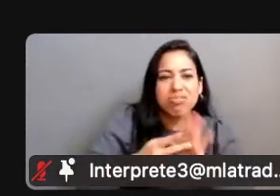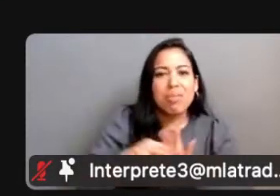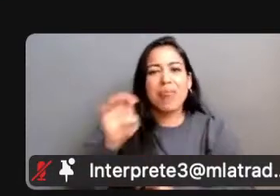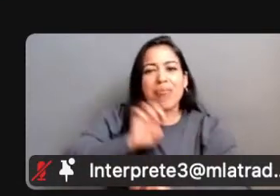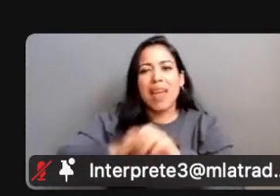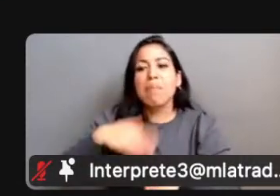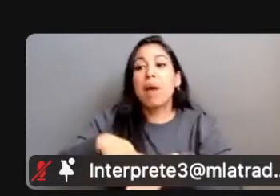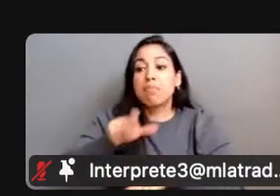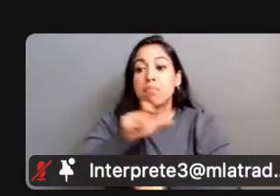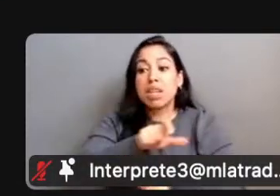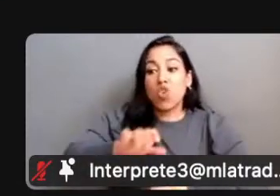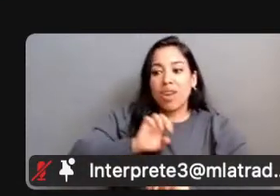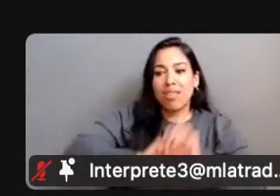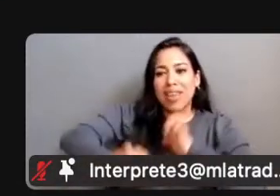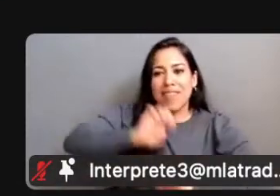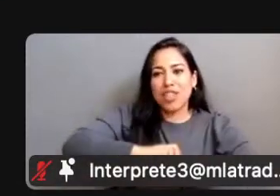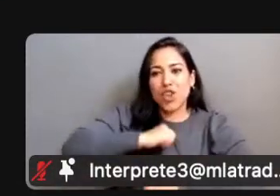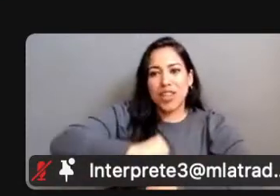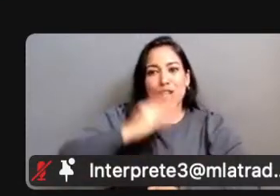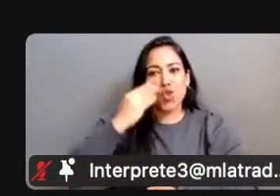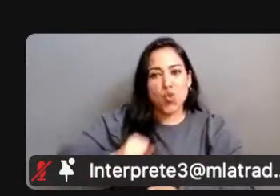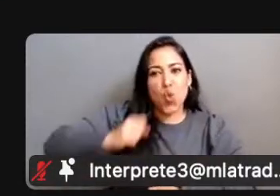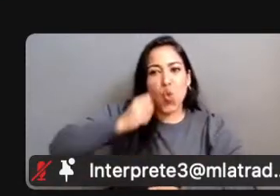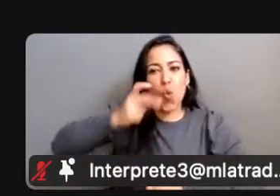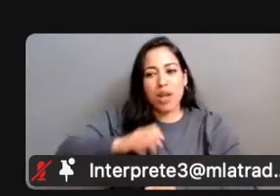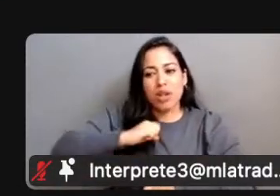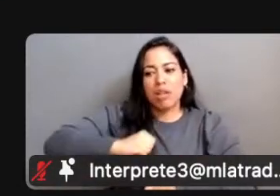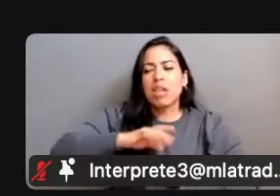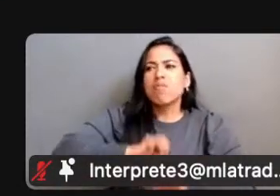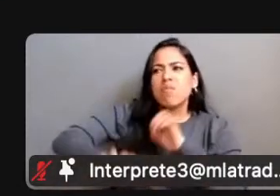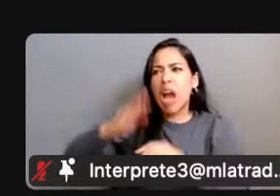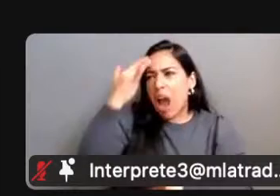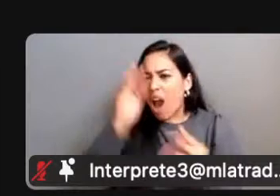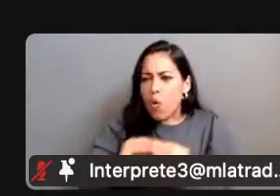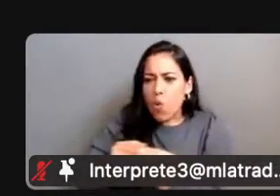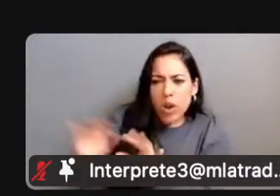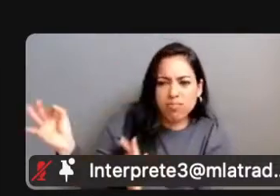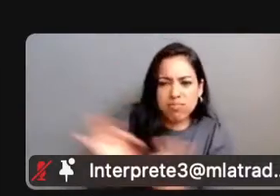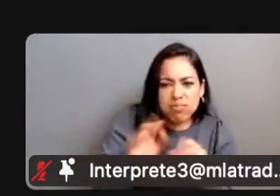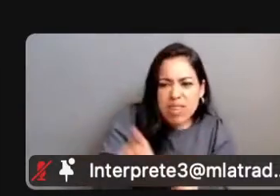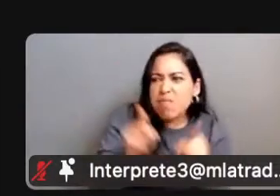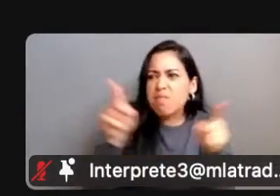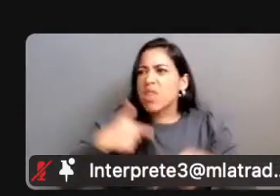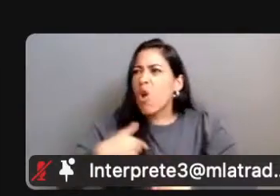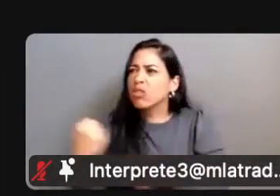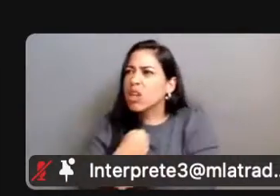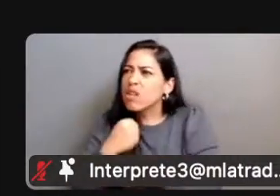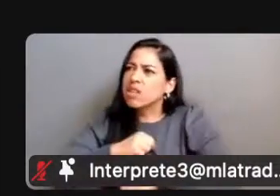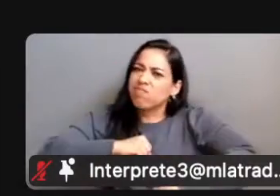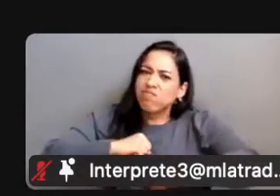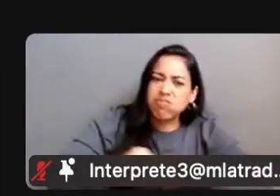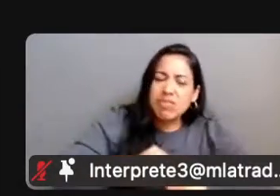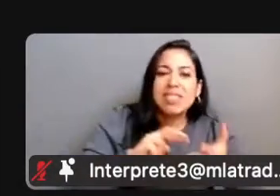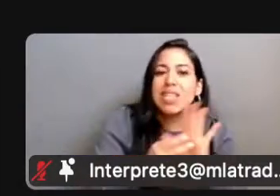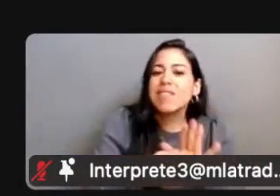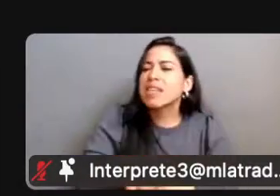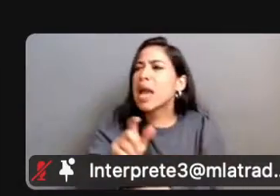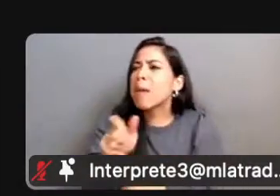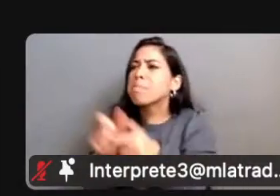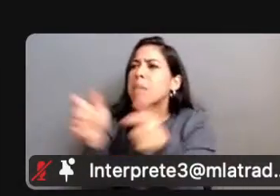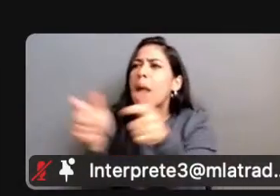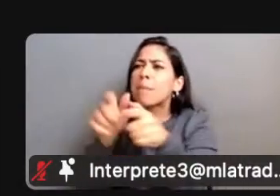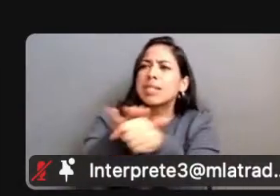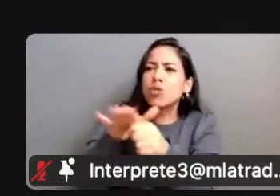groups, also defenders of human rights, developed more widely the work taking care